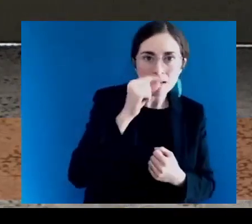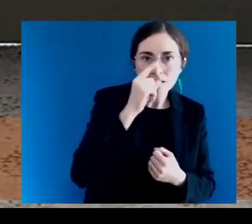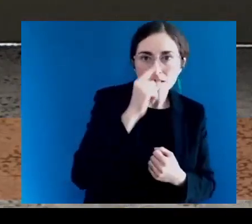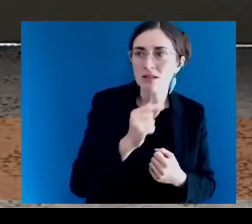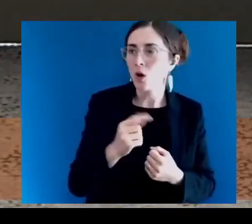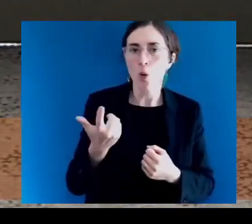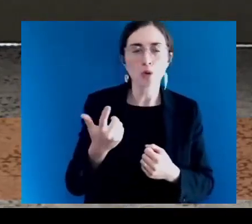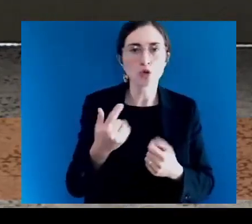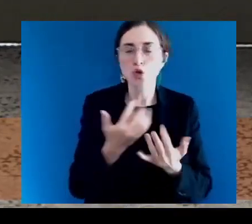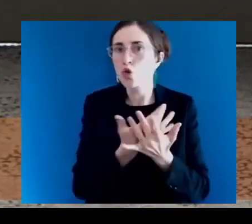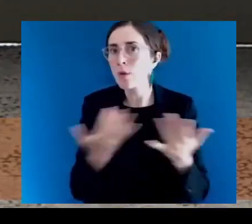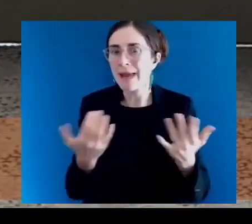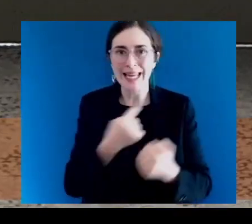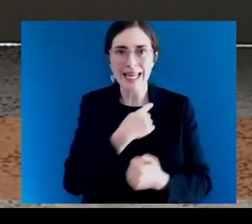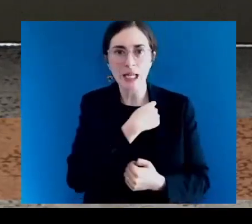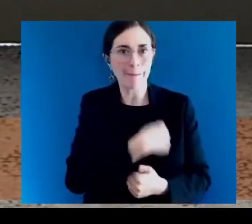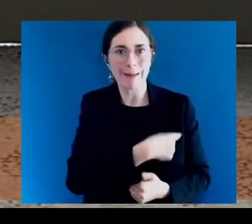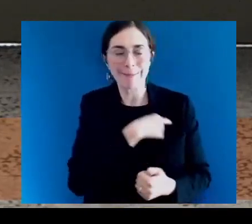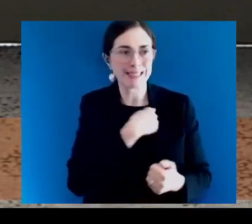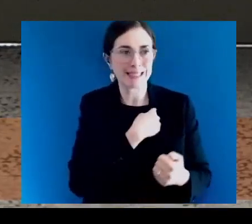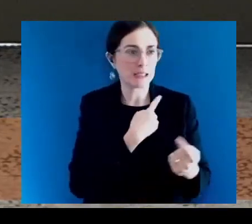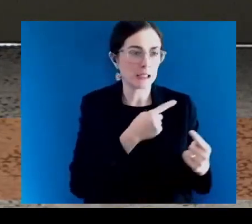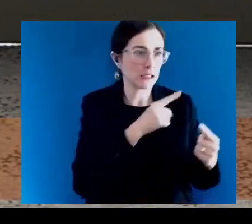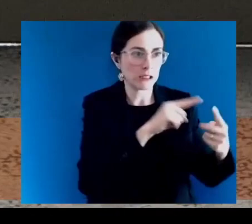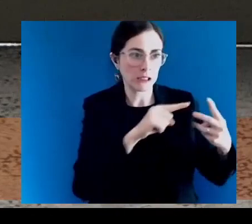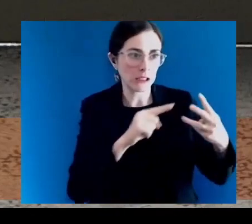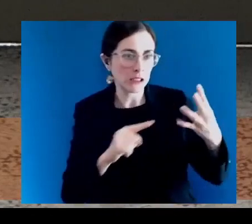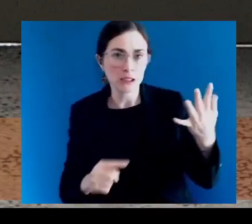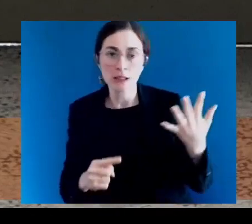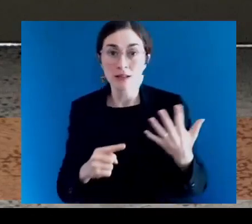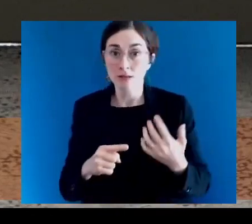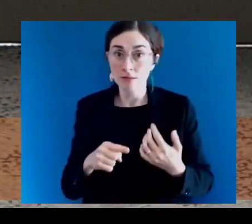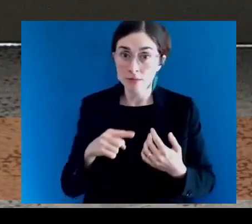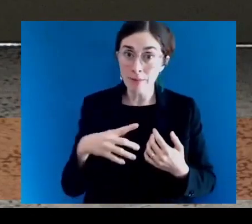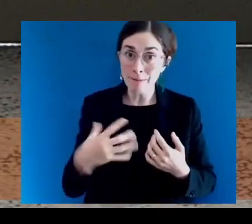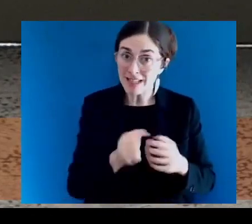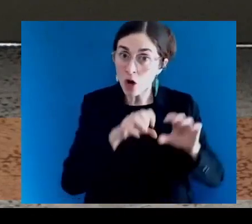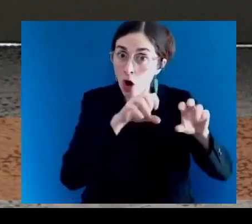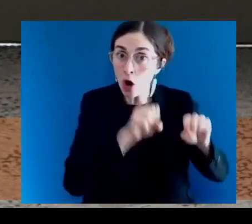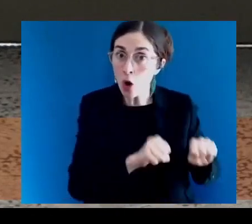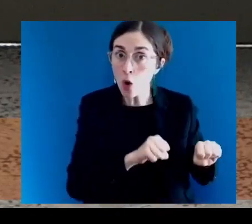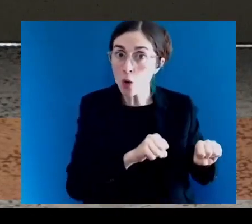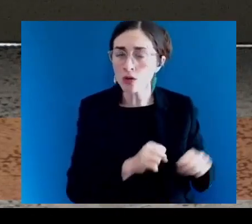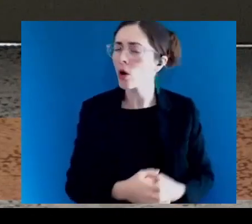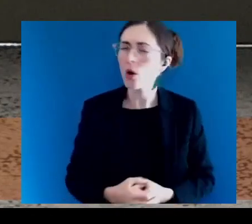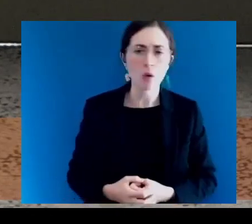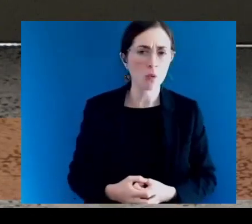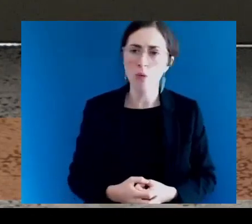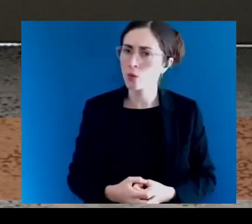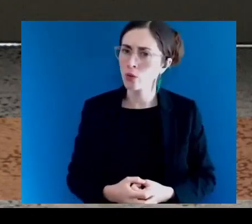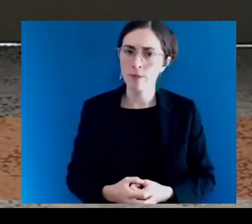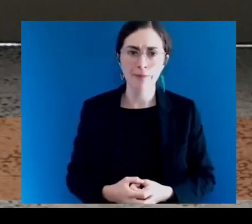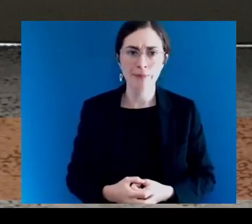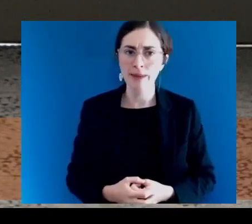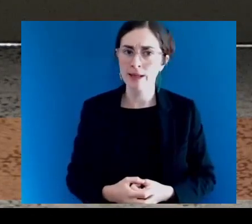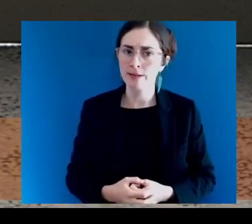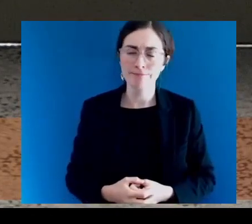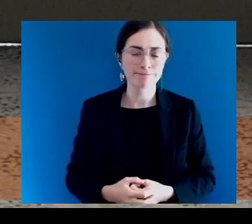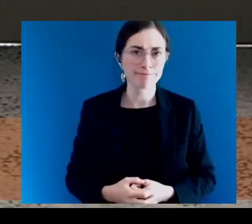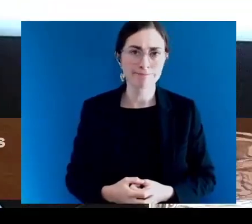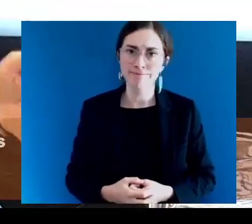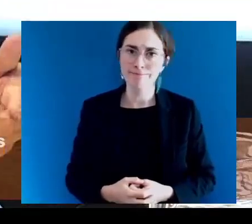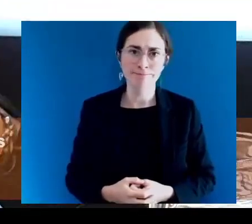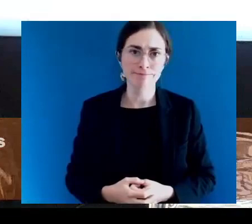They don't have to wait, do they? No, they don't have to wait. And that is why I qualified. My comments